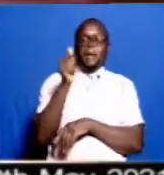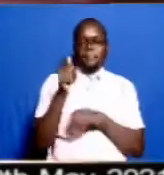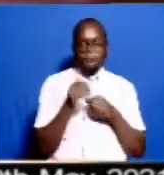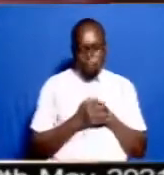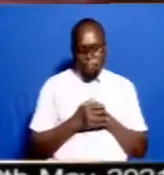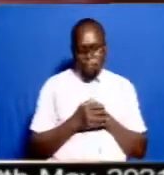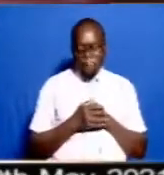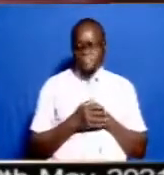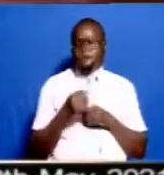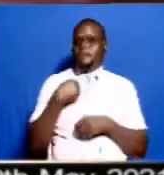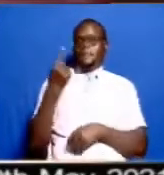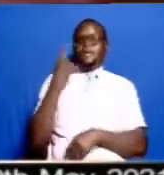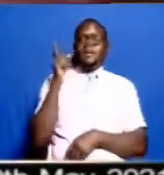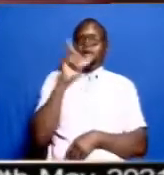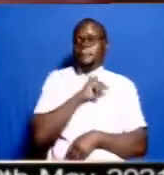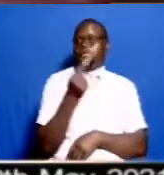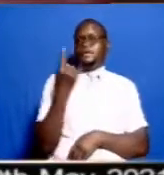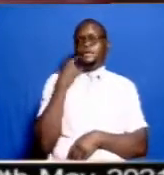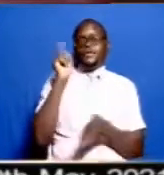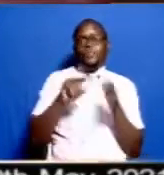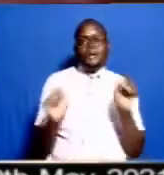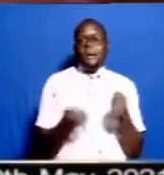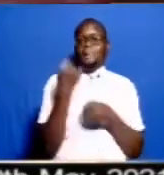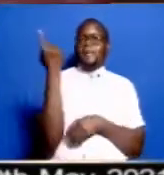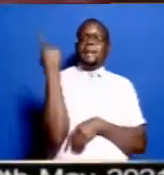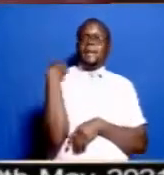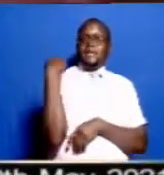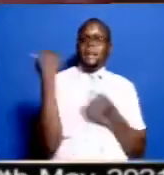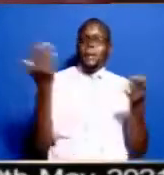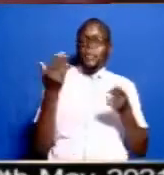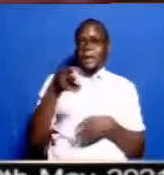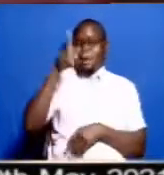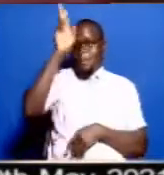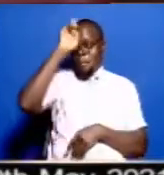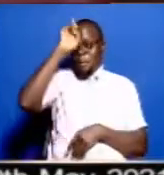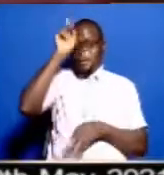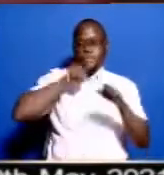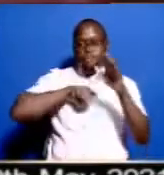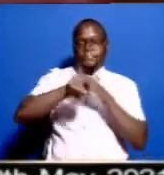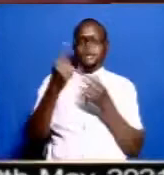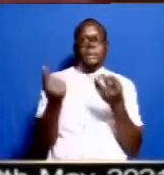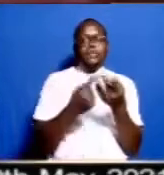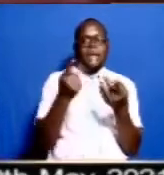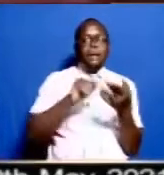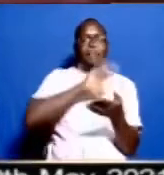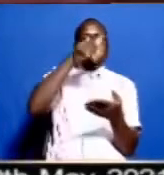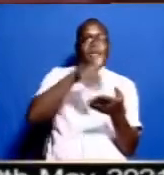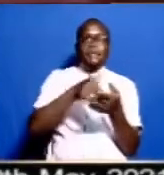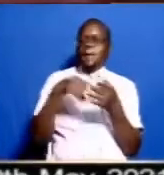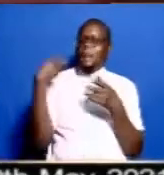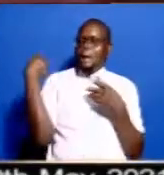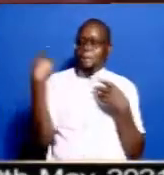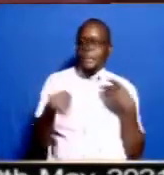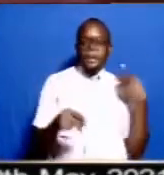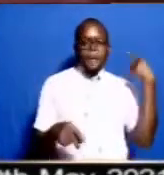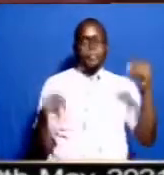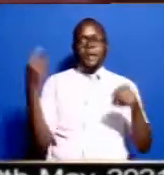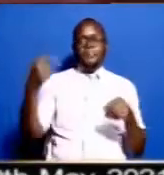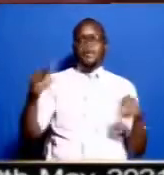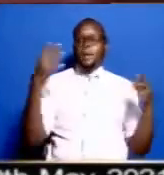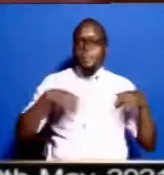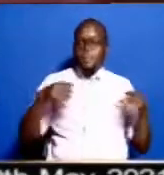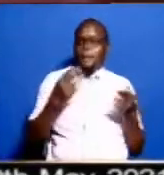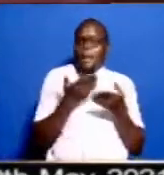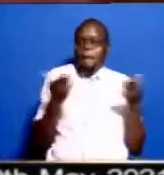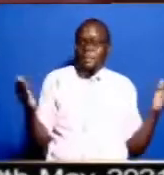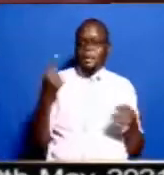Speaker. I've seen, you saw what happened yesterday, where police enters a tailing centre and begins to beat up people and everybody.